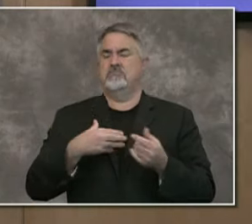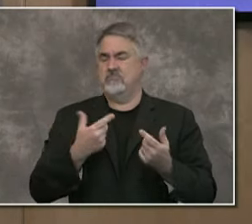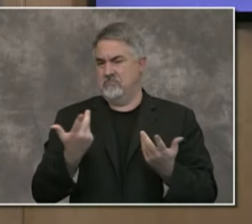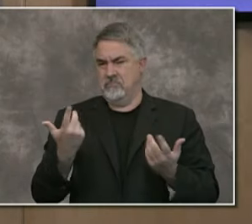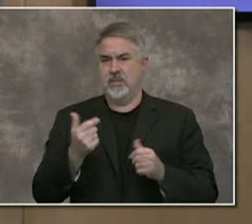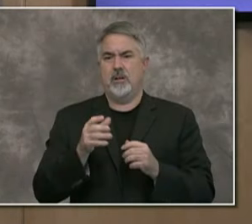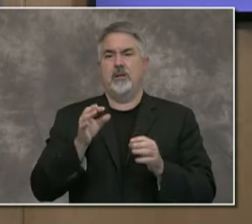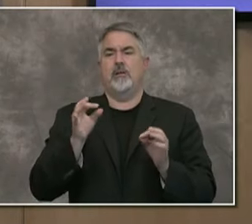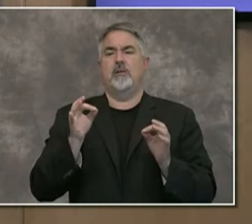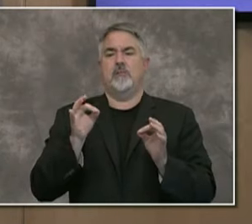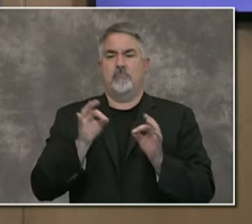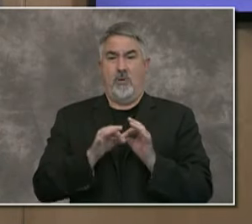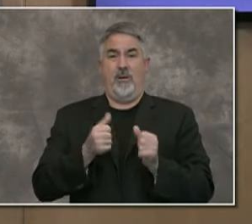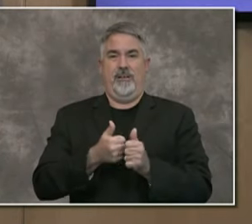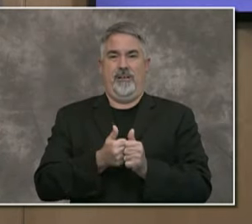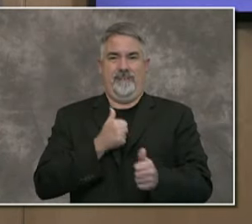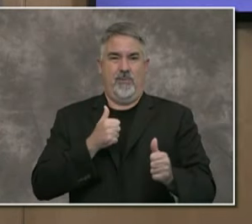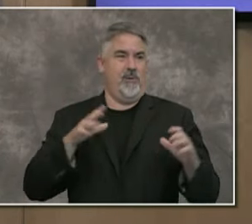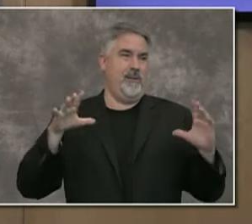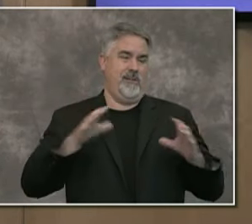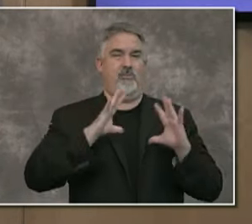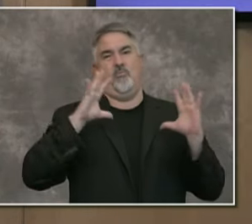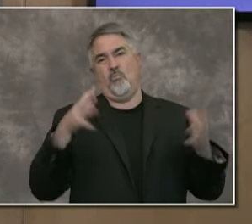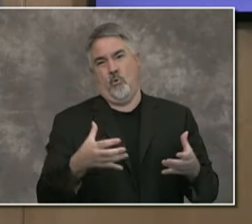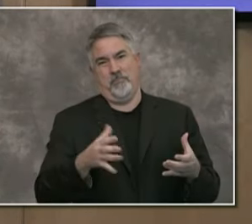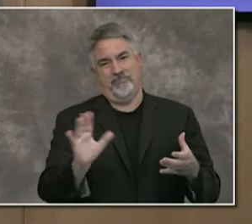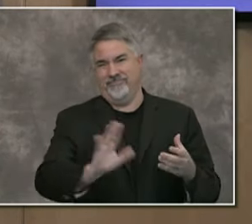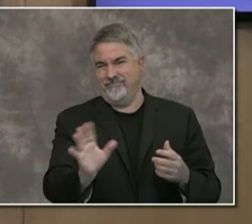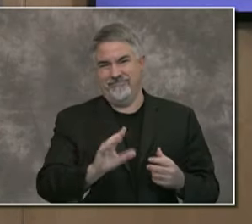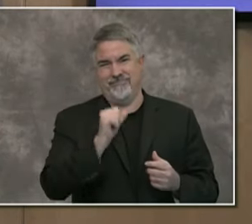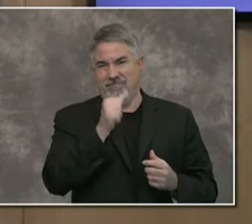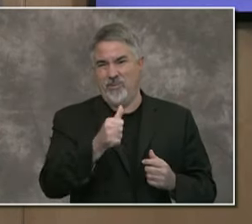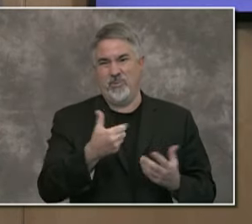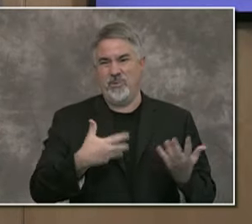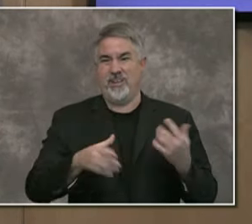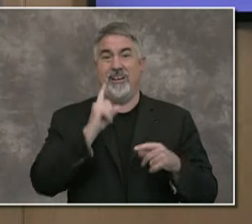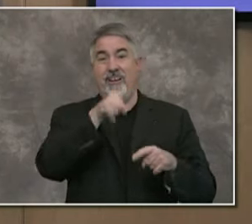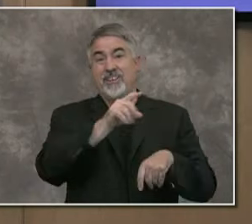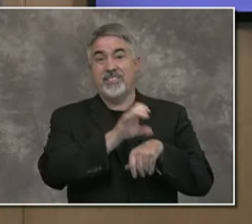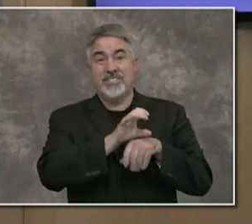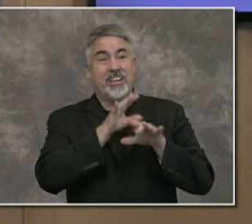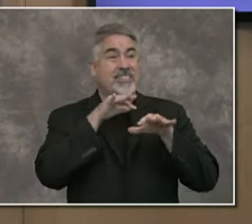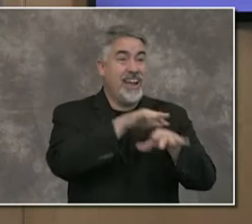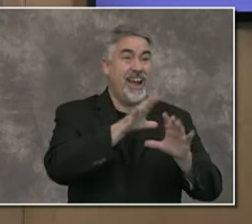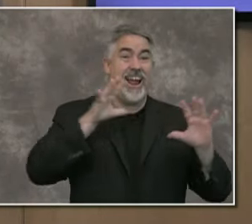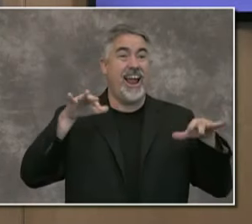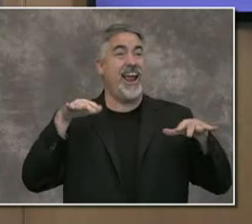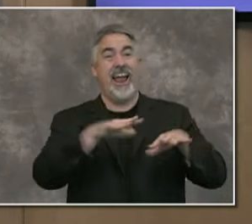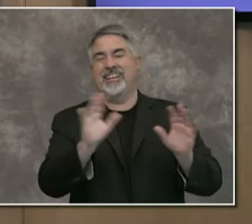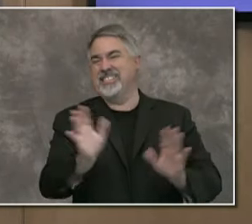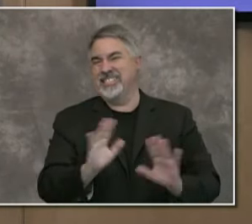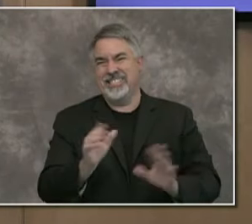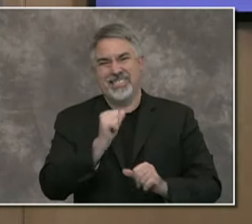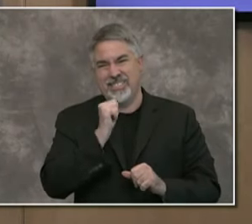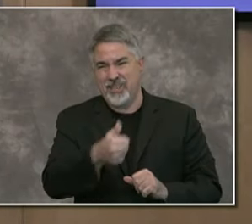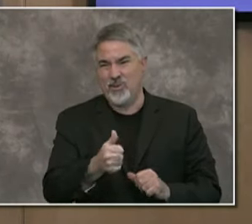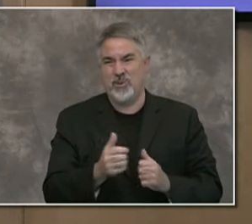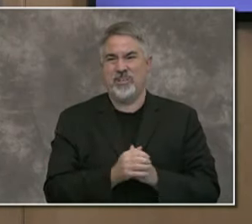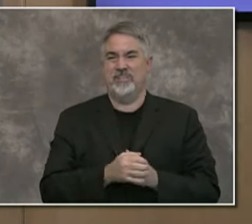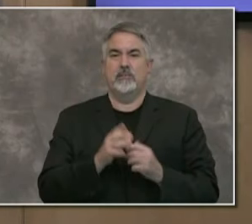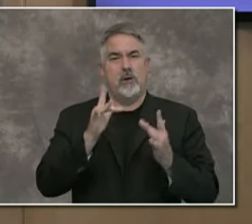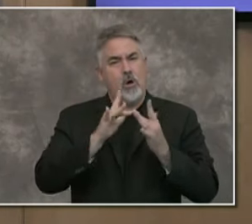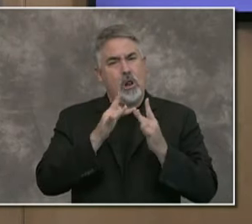public gatherings. Many churches and houses of worship are offering their services online. So please check